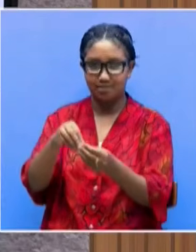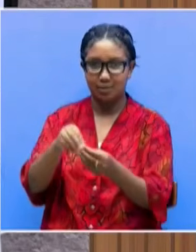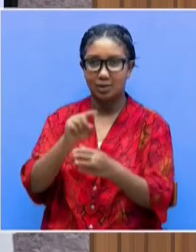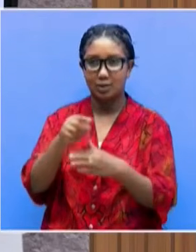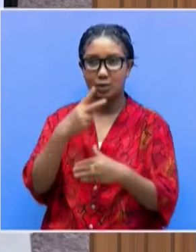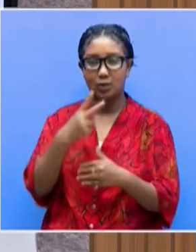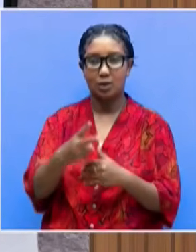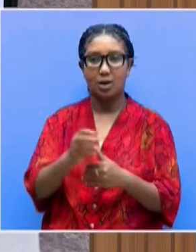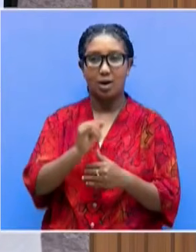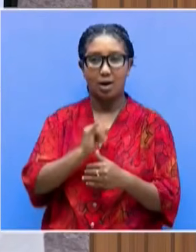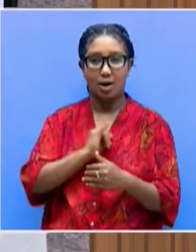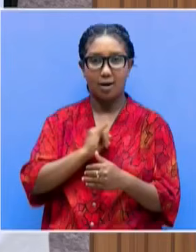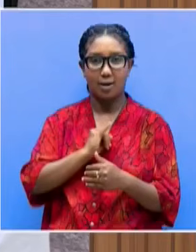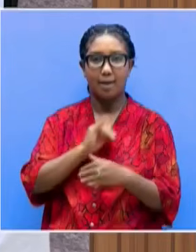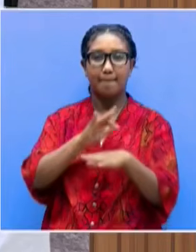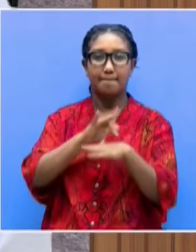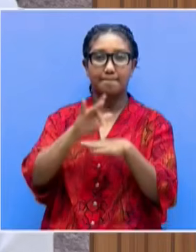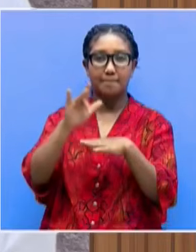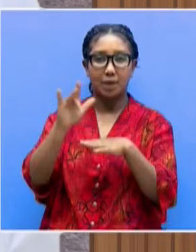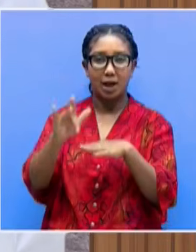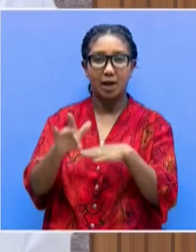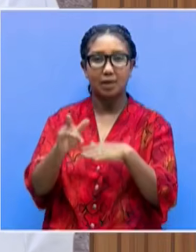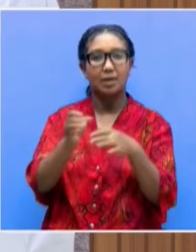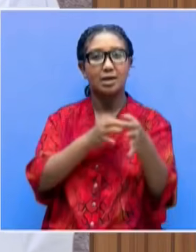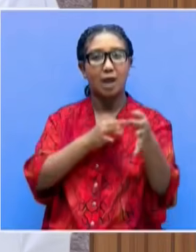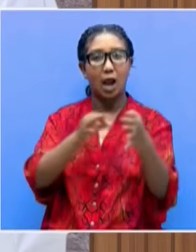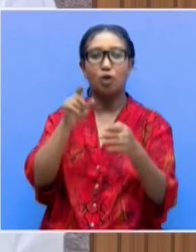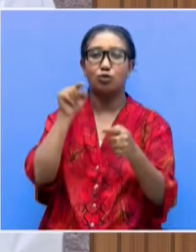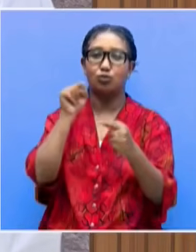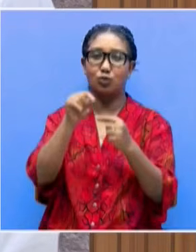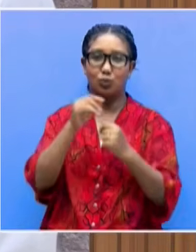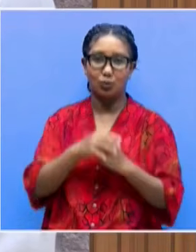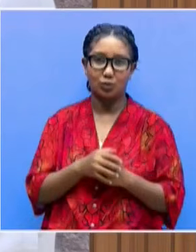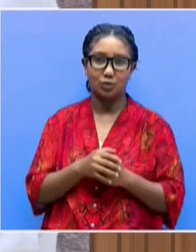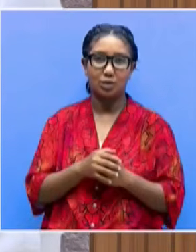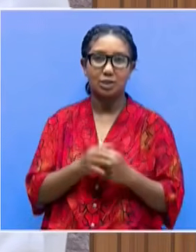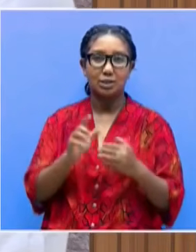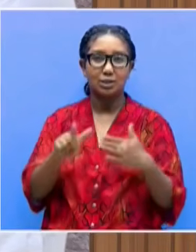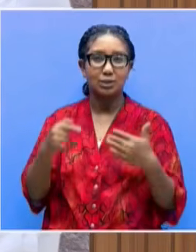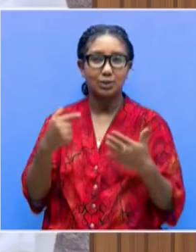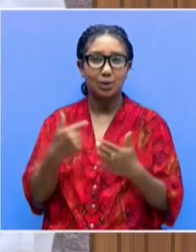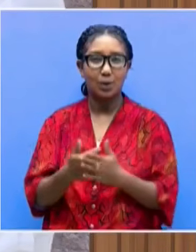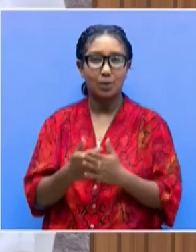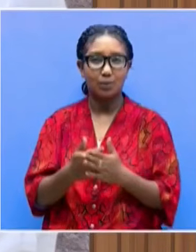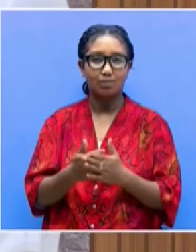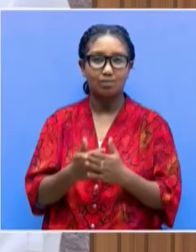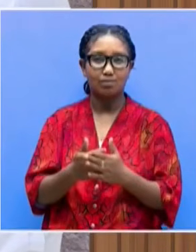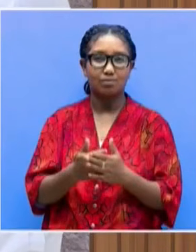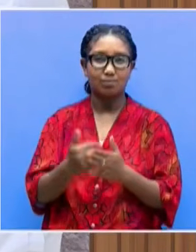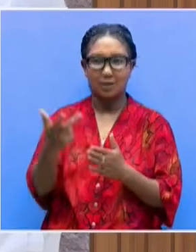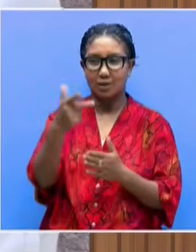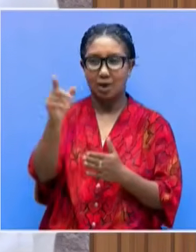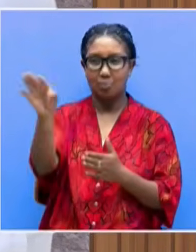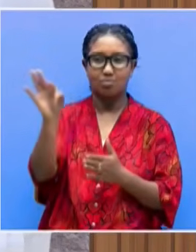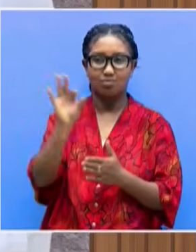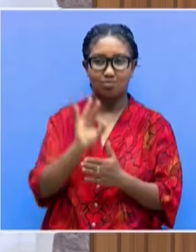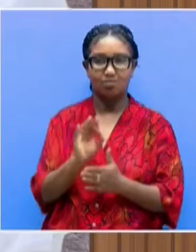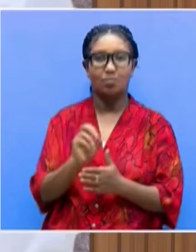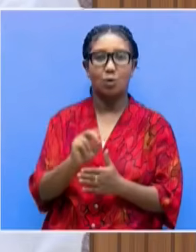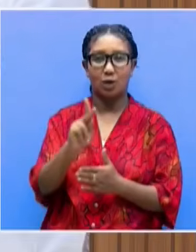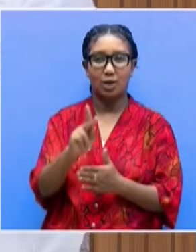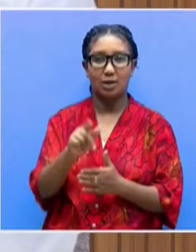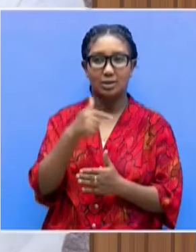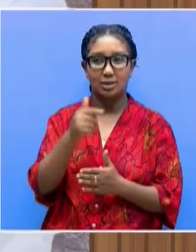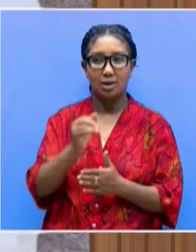look, I blank narrate it to you. So, let's use one of the 3. Okay, let's